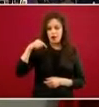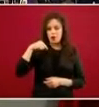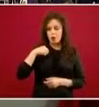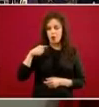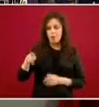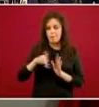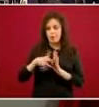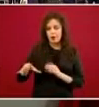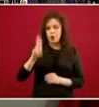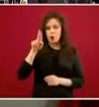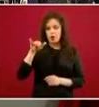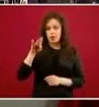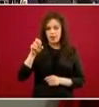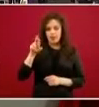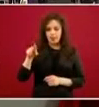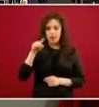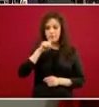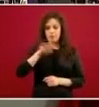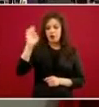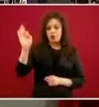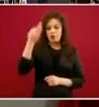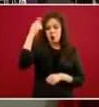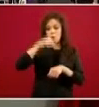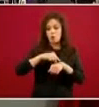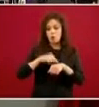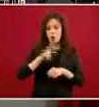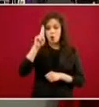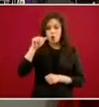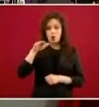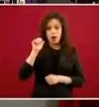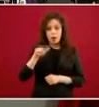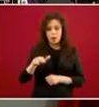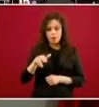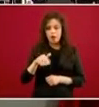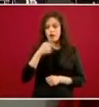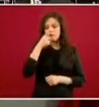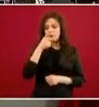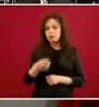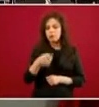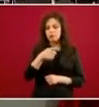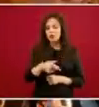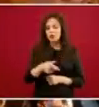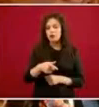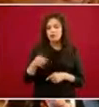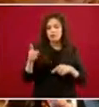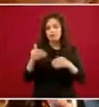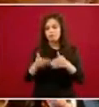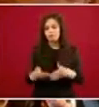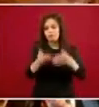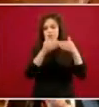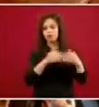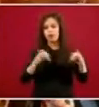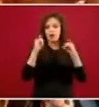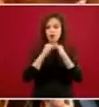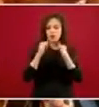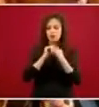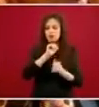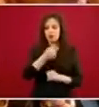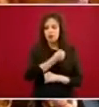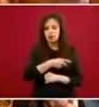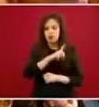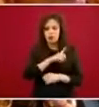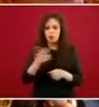First of all, today, National Autonomous University of Mexico Medicine